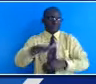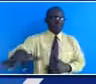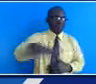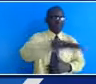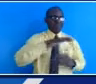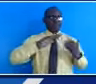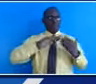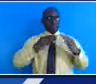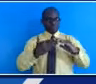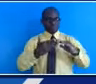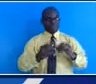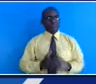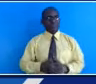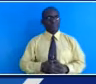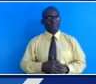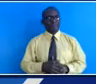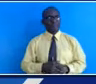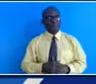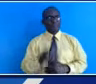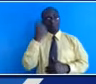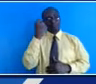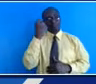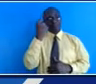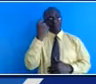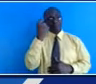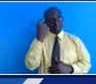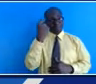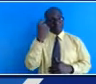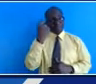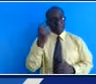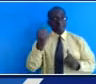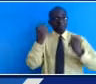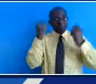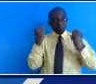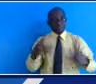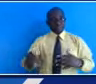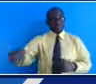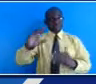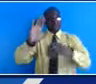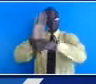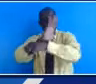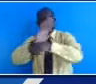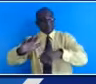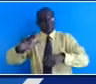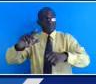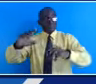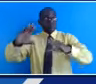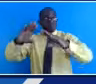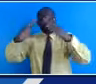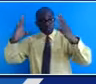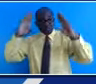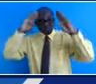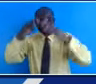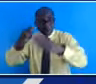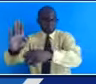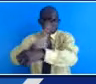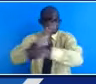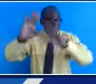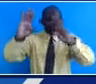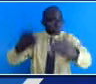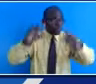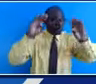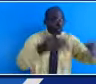busy running your business. You're busy worrying about producing the product or the service by which you have to